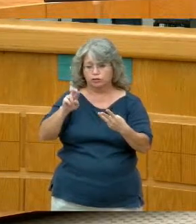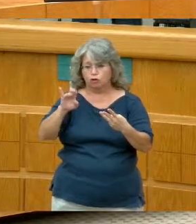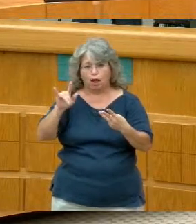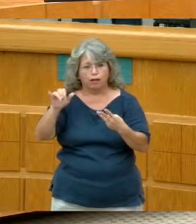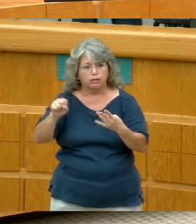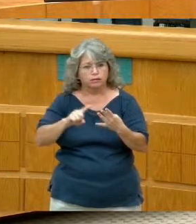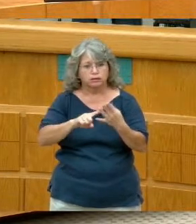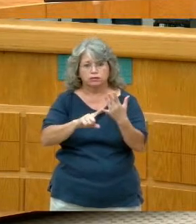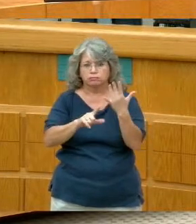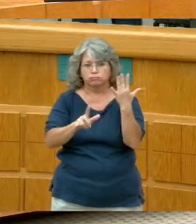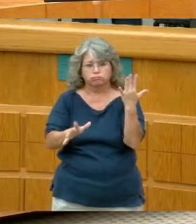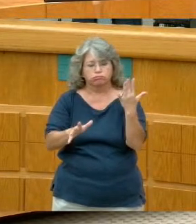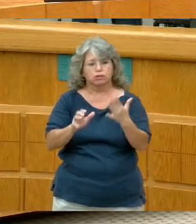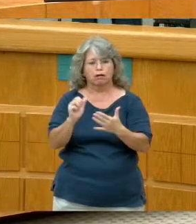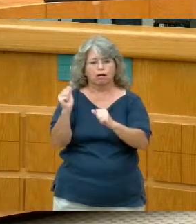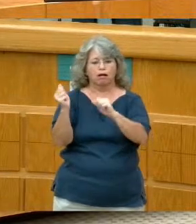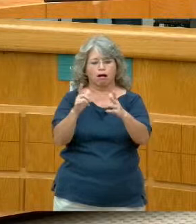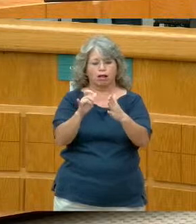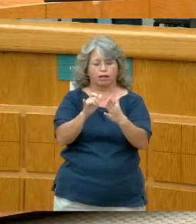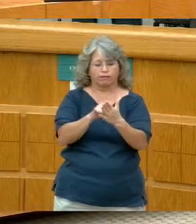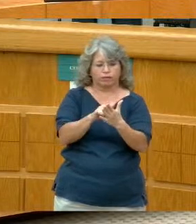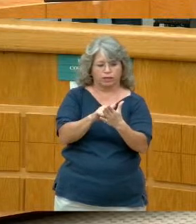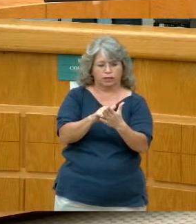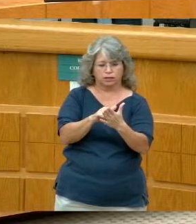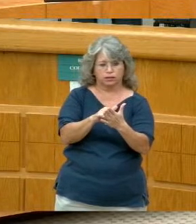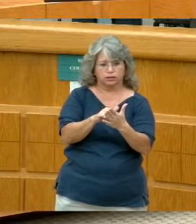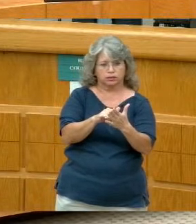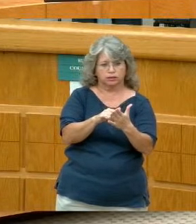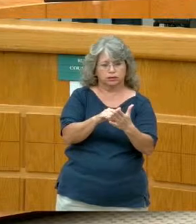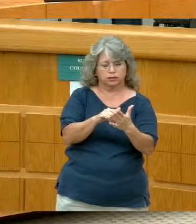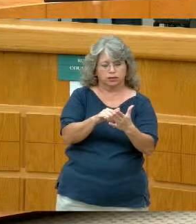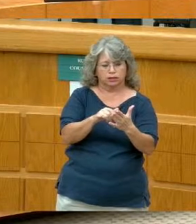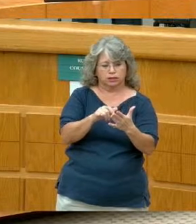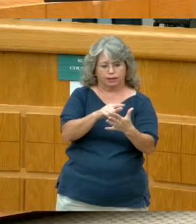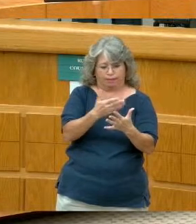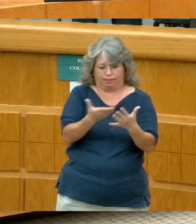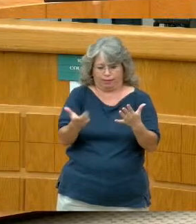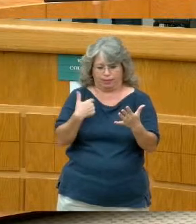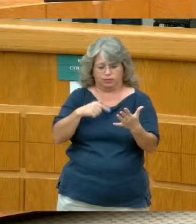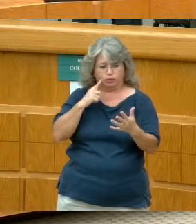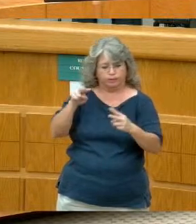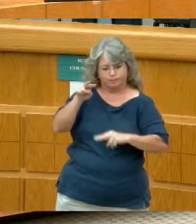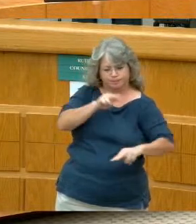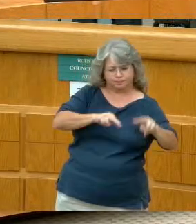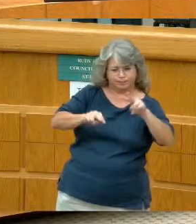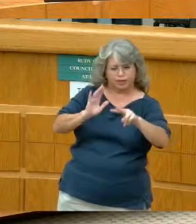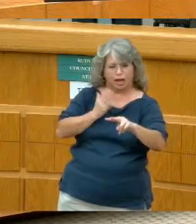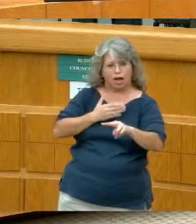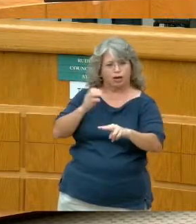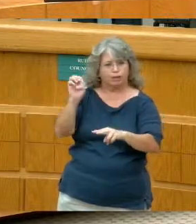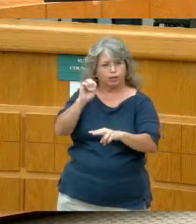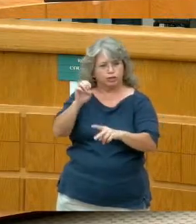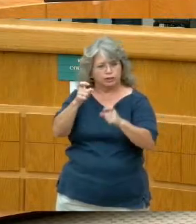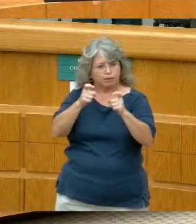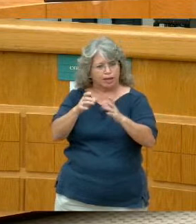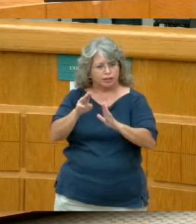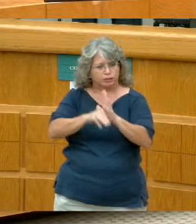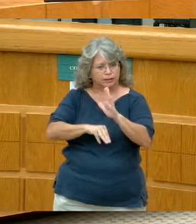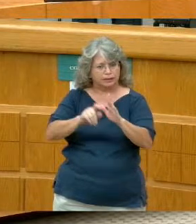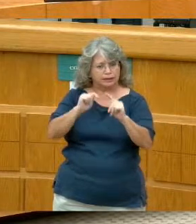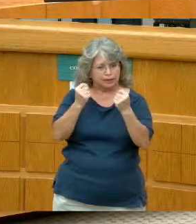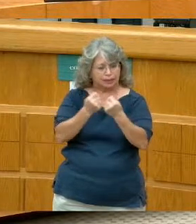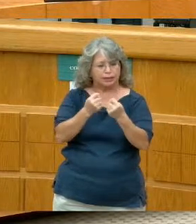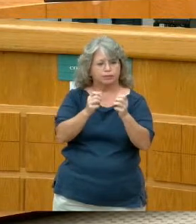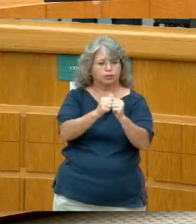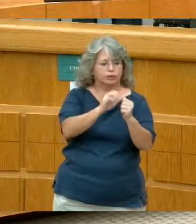in jury trials. All of these responses are being managed by the emergency management team, both